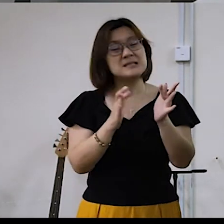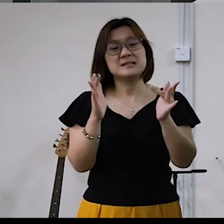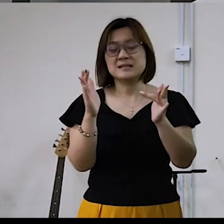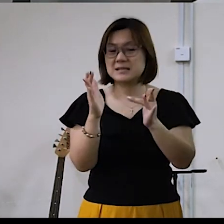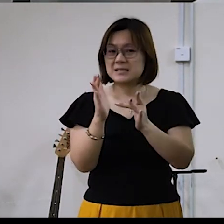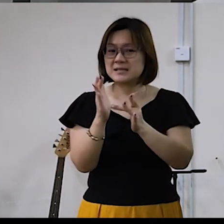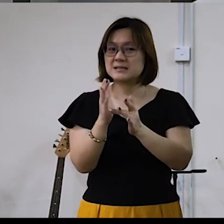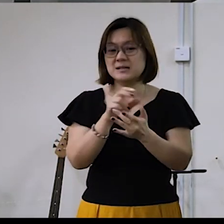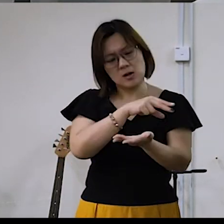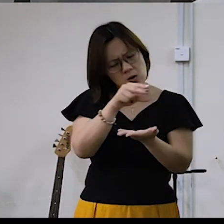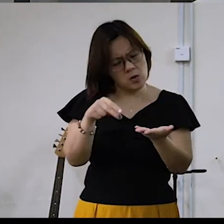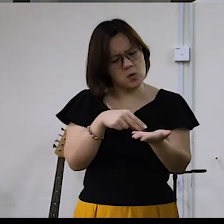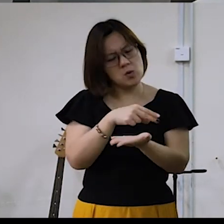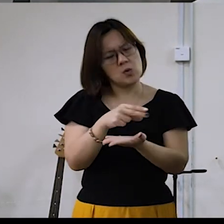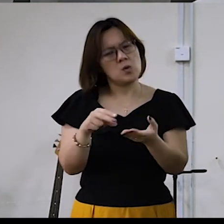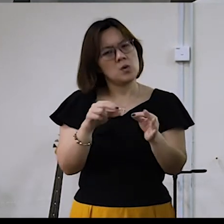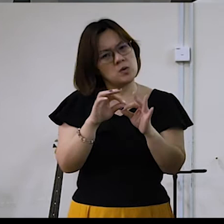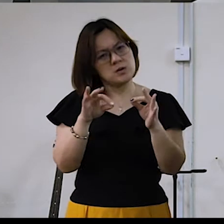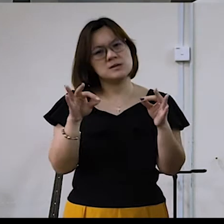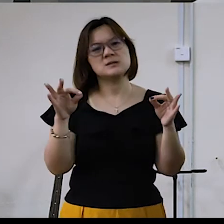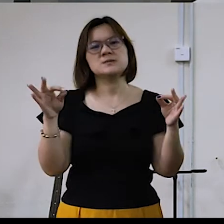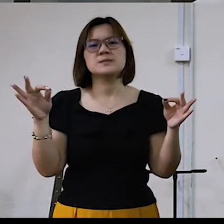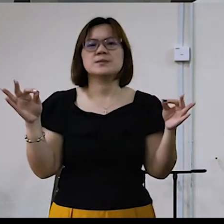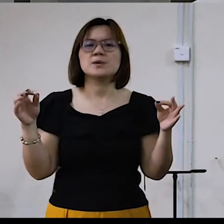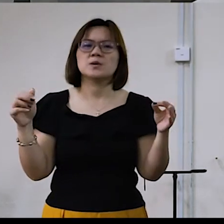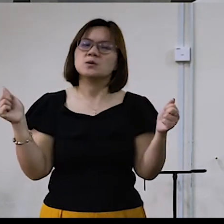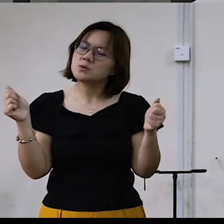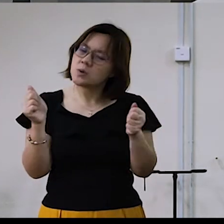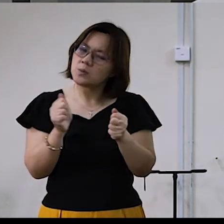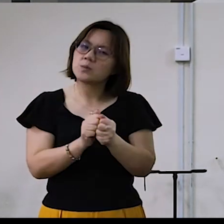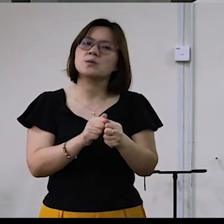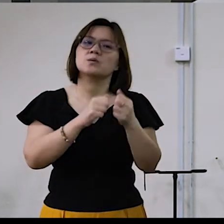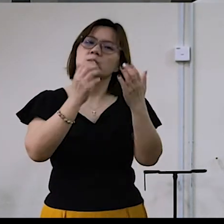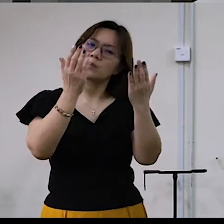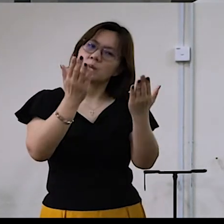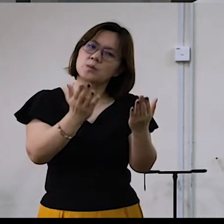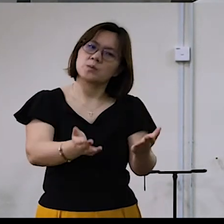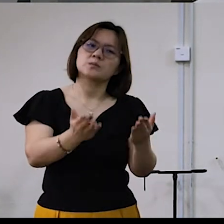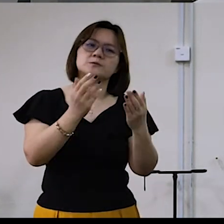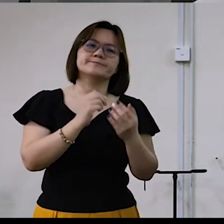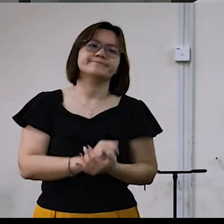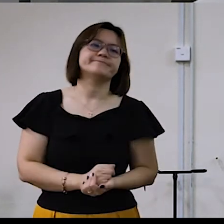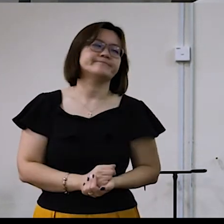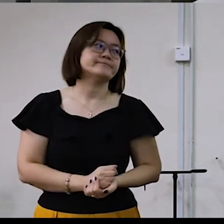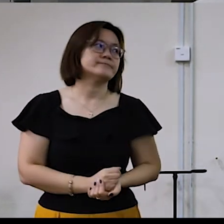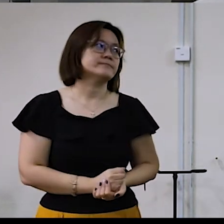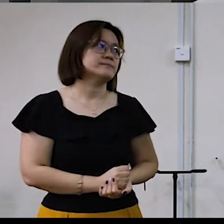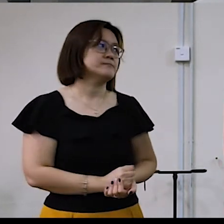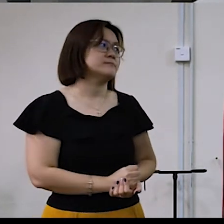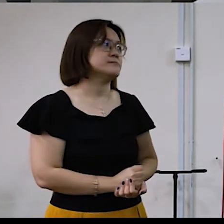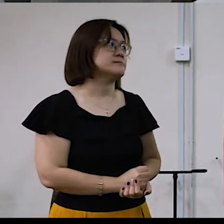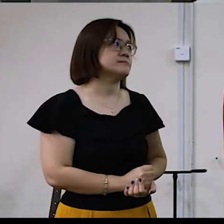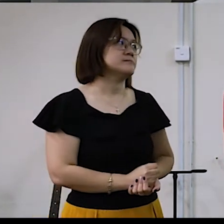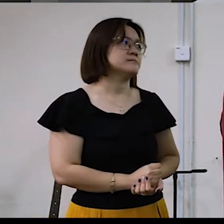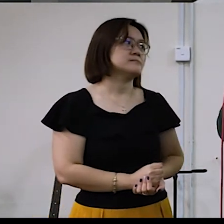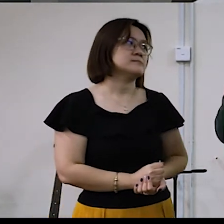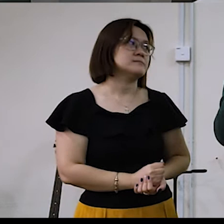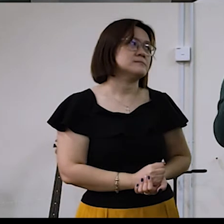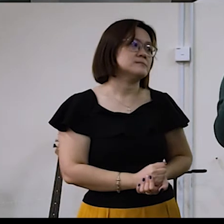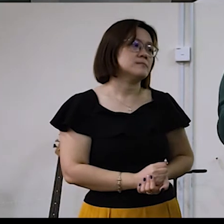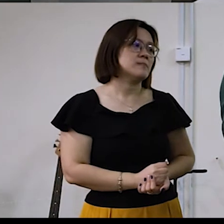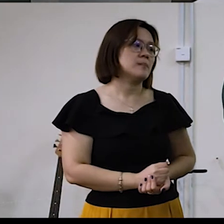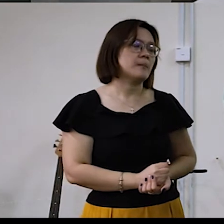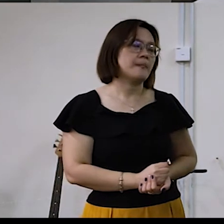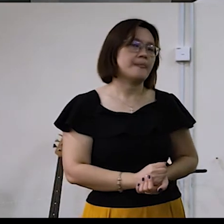Jesus is here. How? In the person of the Holy Spirit. Oh, I heard Christians say, wow,